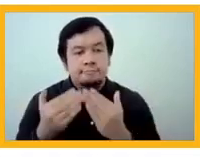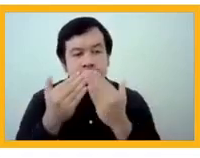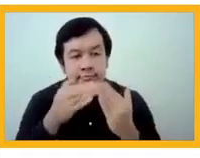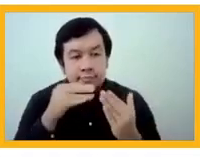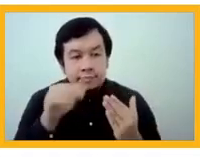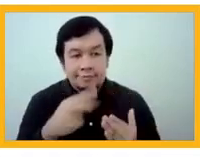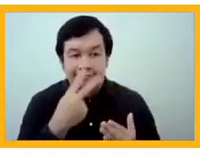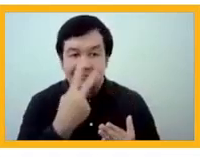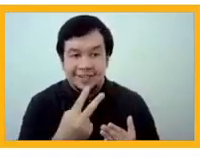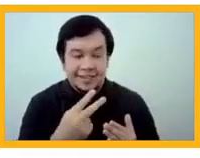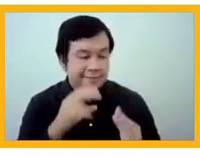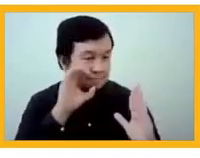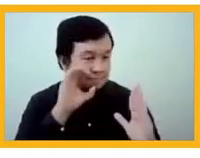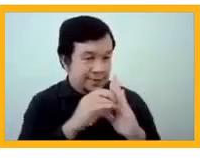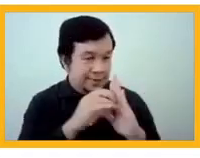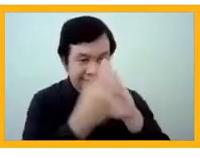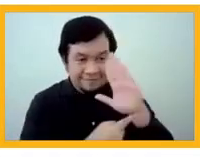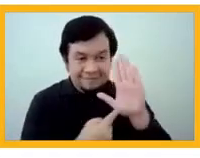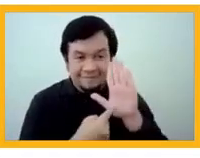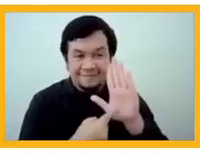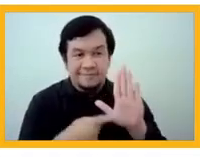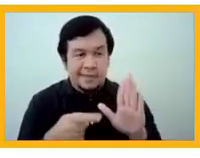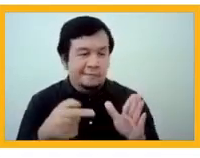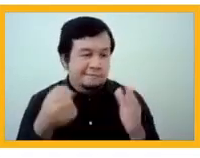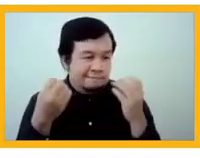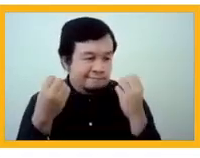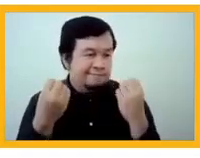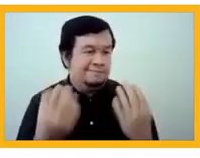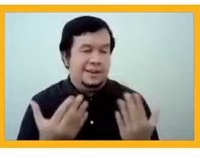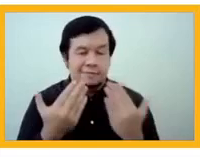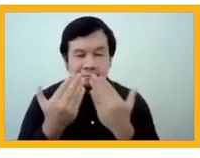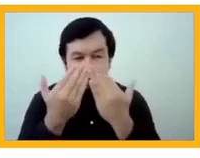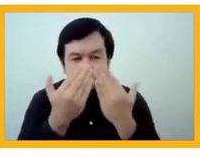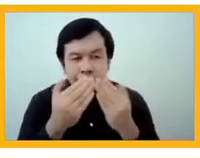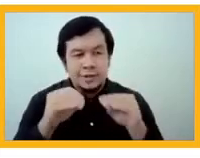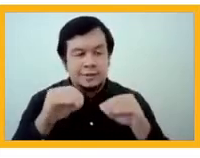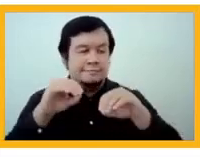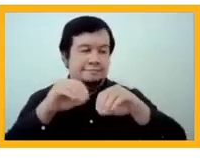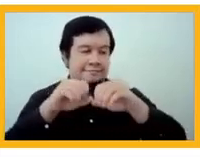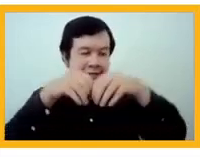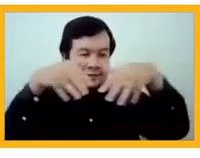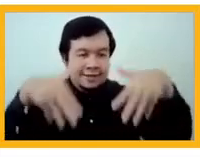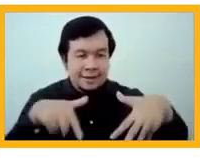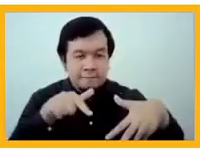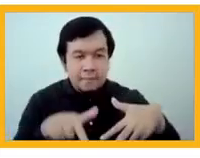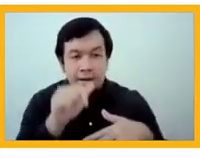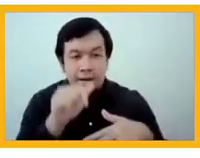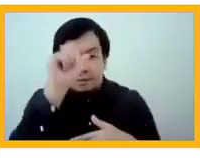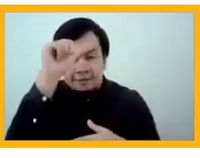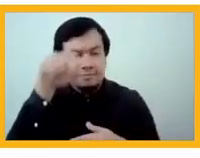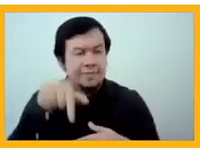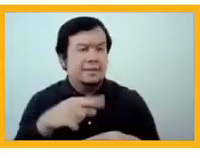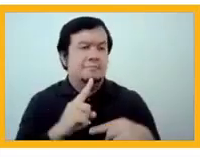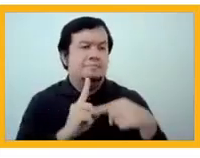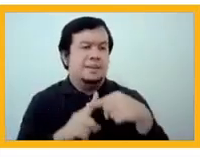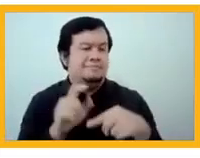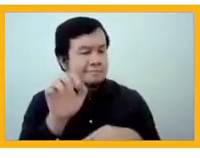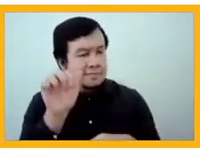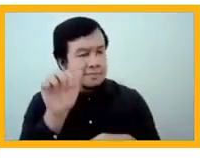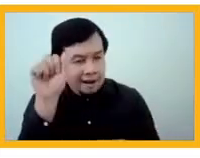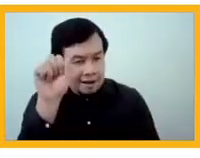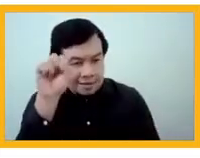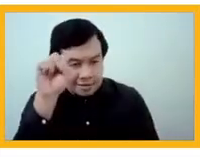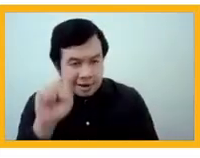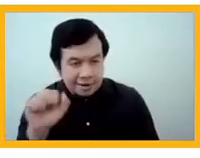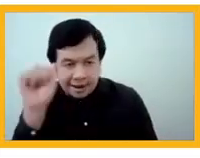that many, many education systems, including in India, but also in many parts of East Asia, have historically focused more on